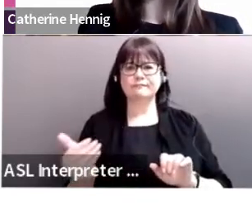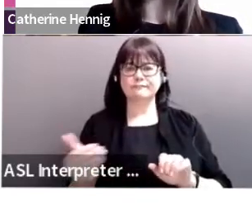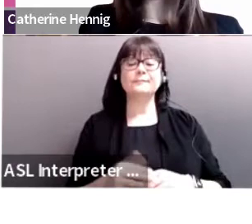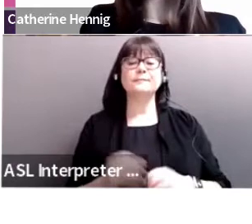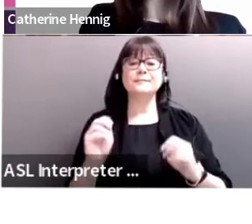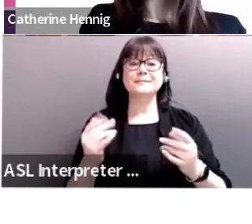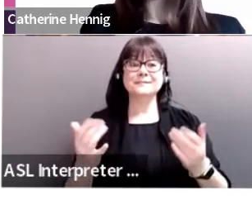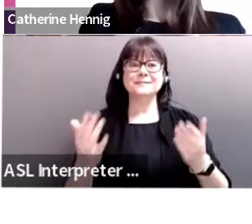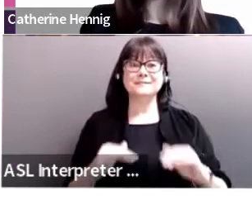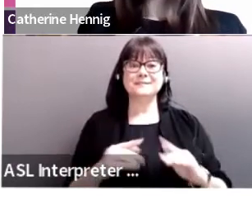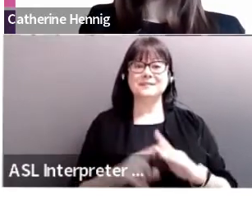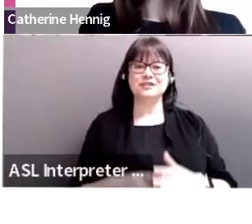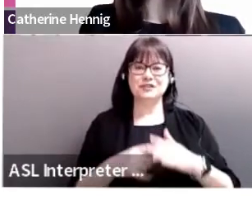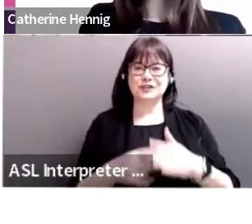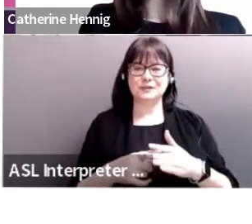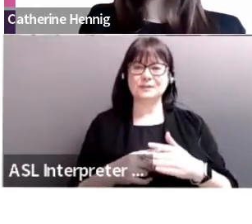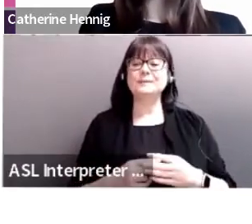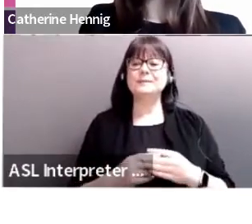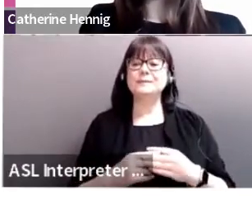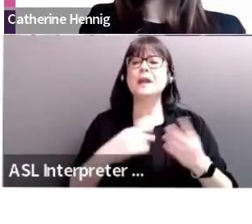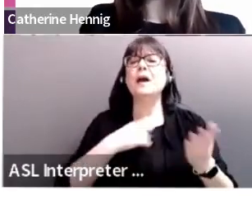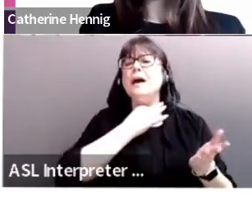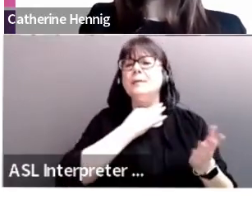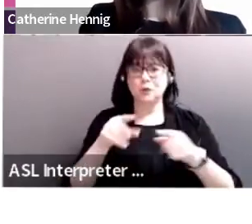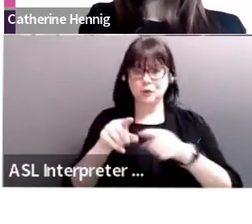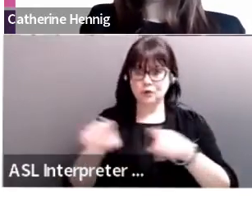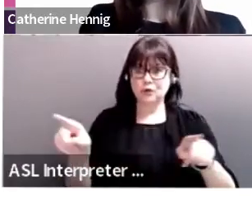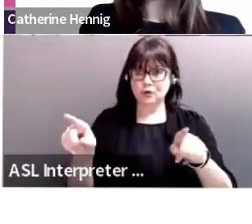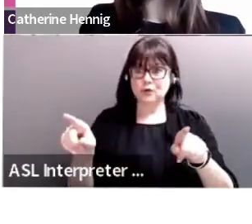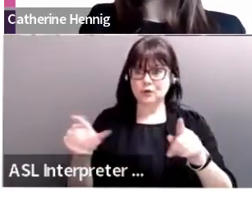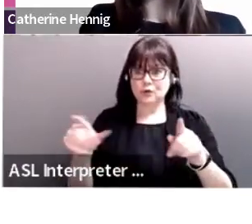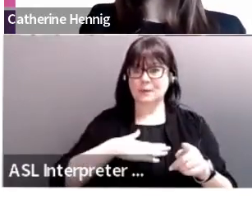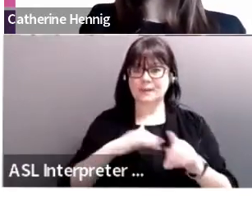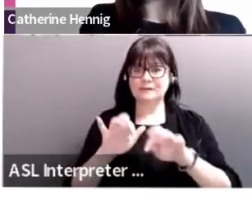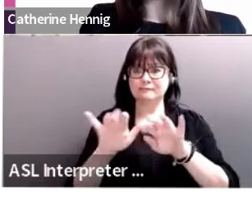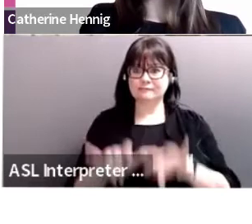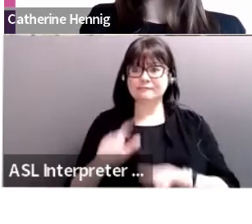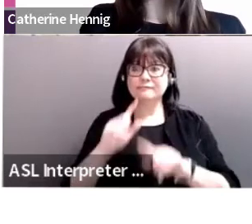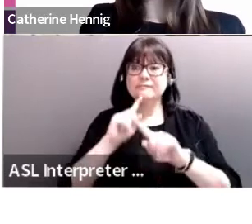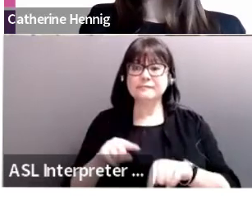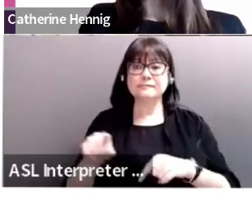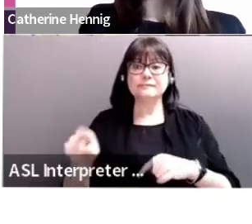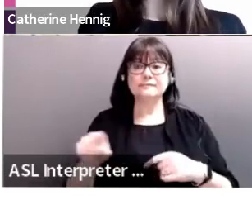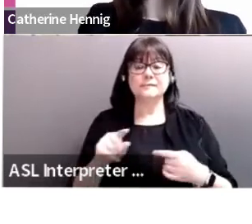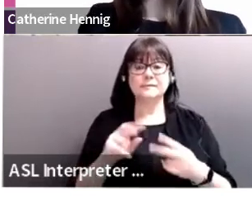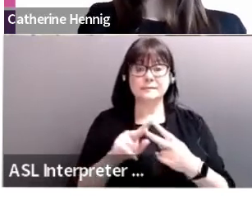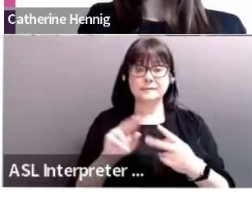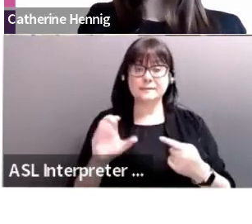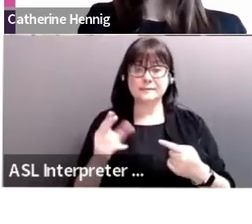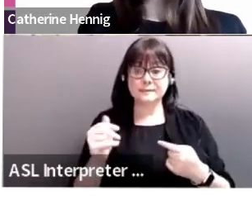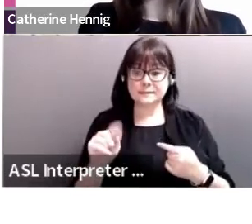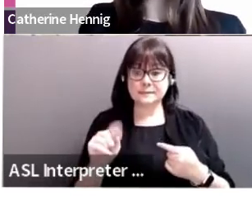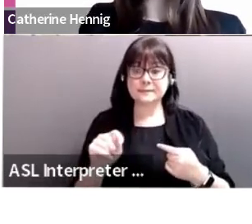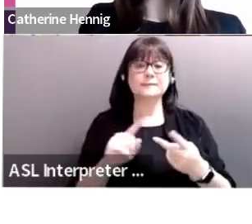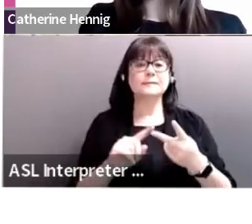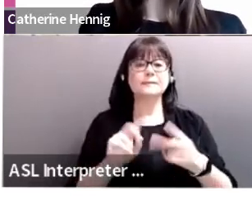let's get started. I'd actually love to hear from you. And you can all answer this by either just popping an emoji